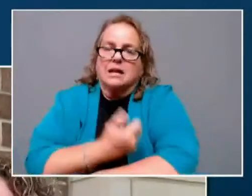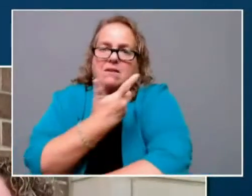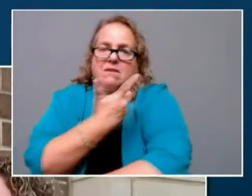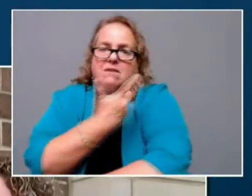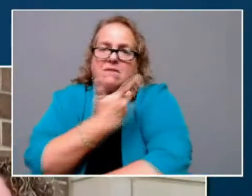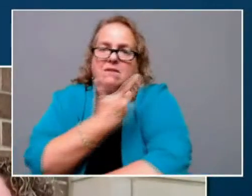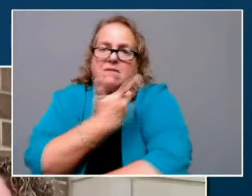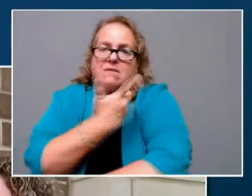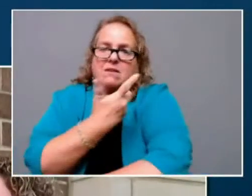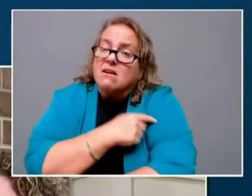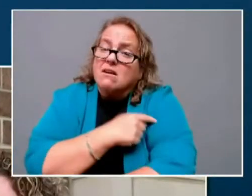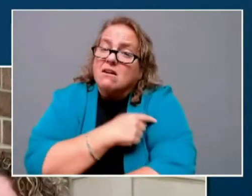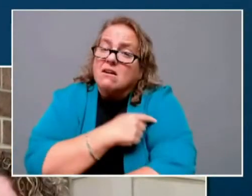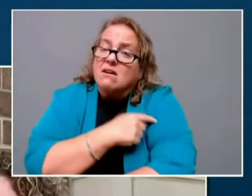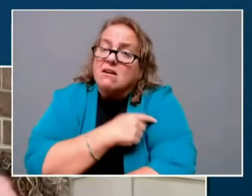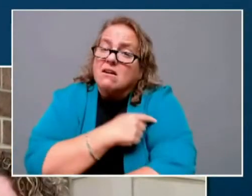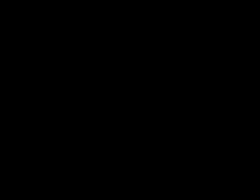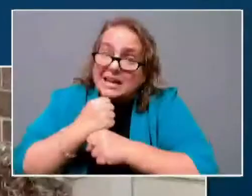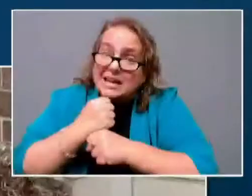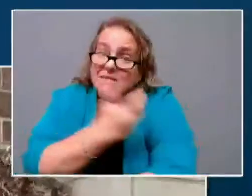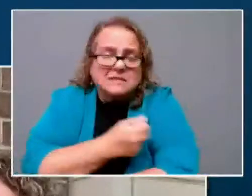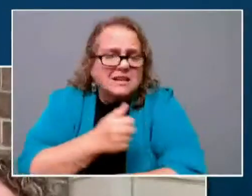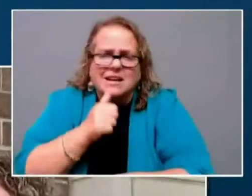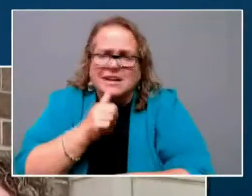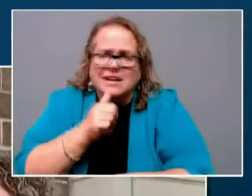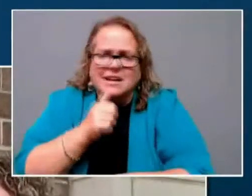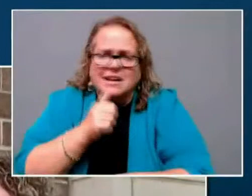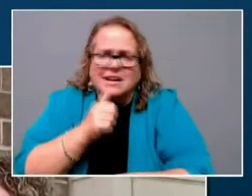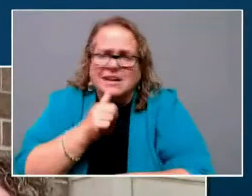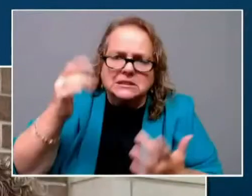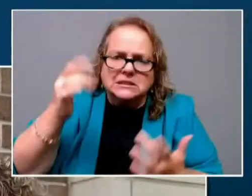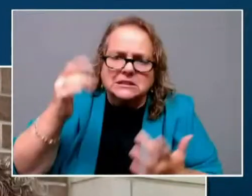or needing nearly as much help. We are over,